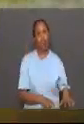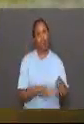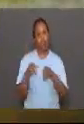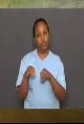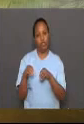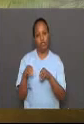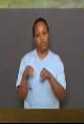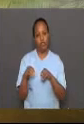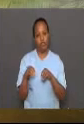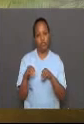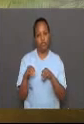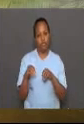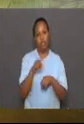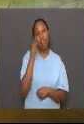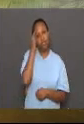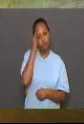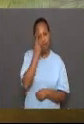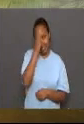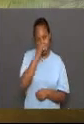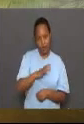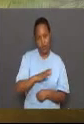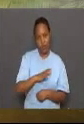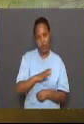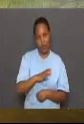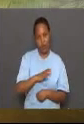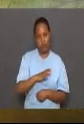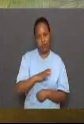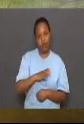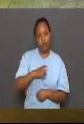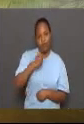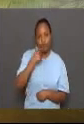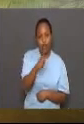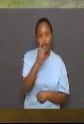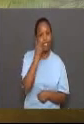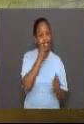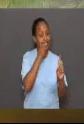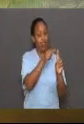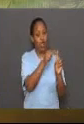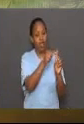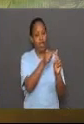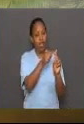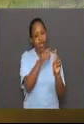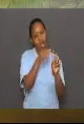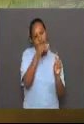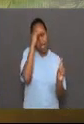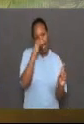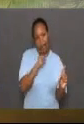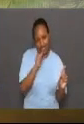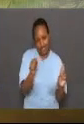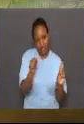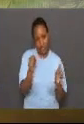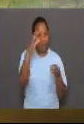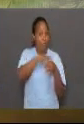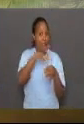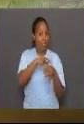Students, suppose a person is told that she is too uneducated to